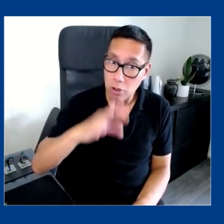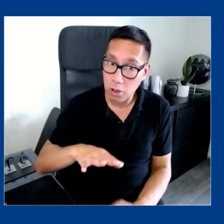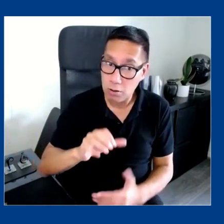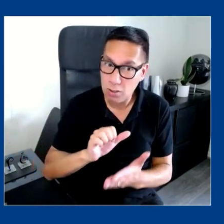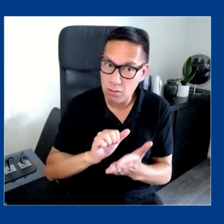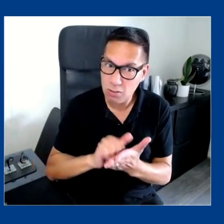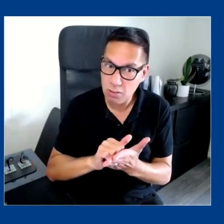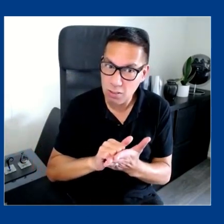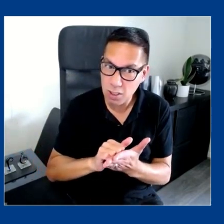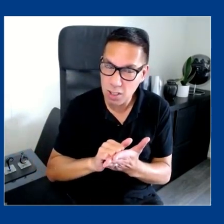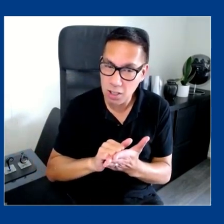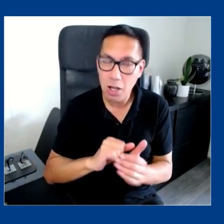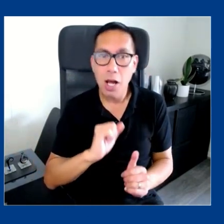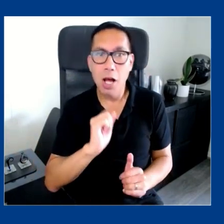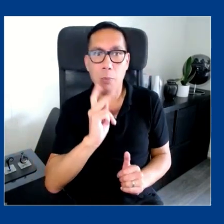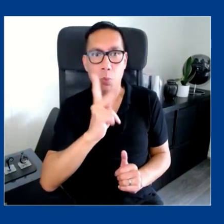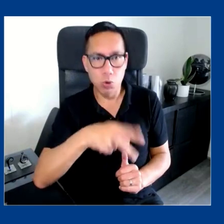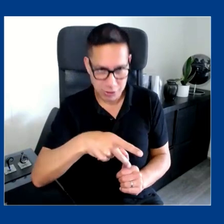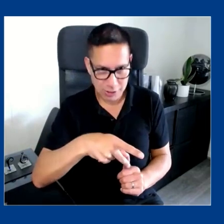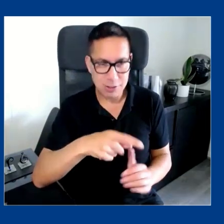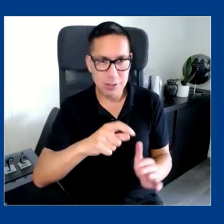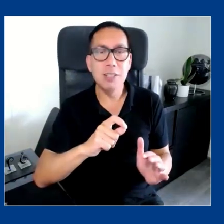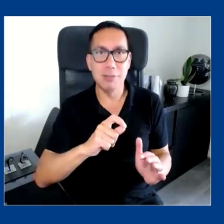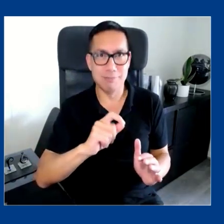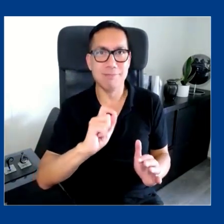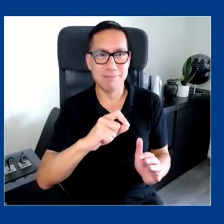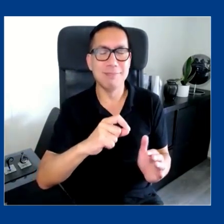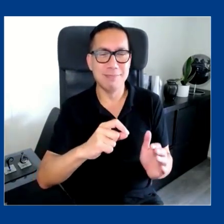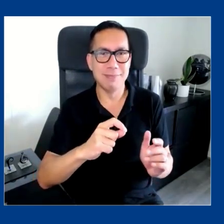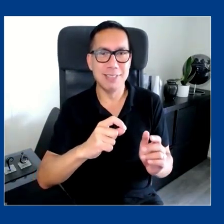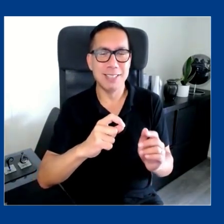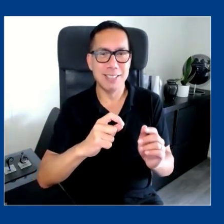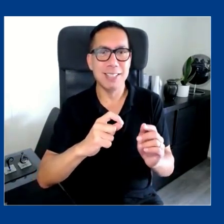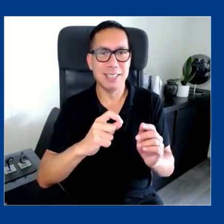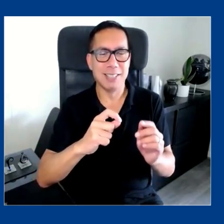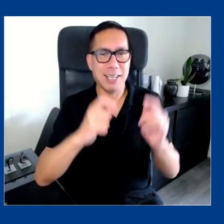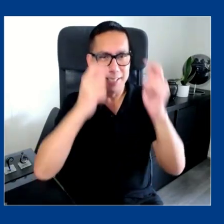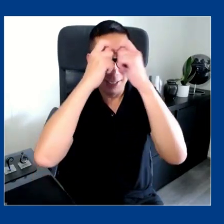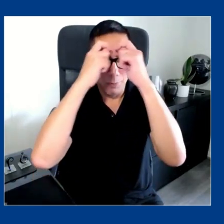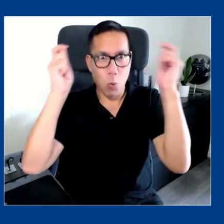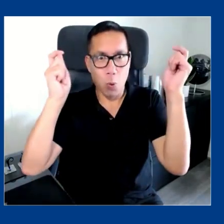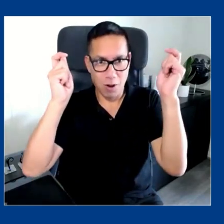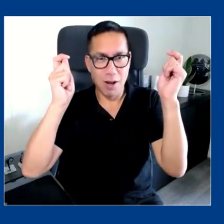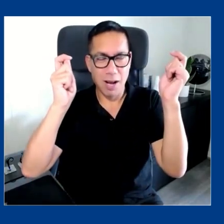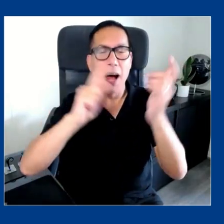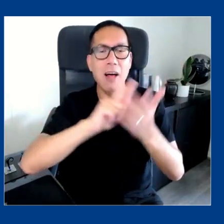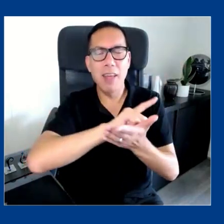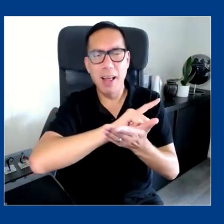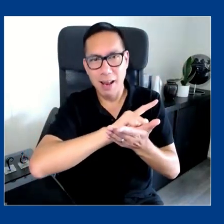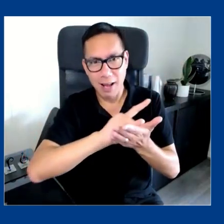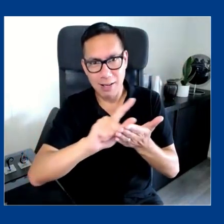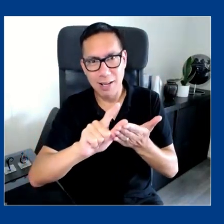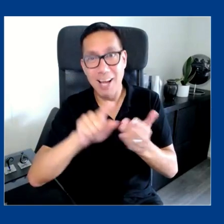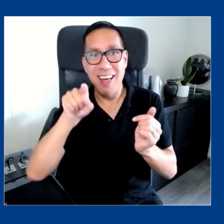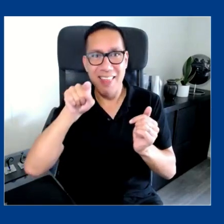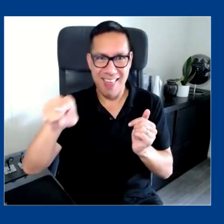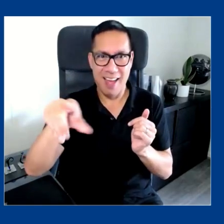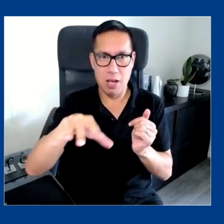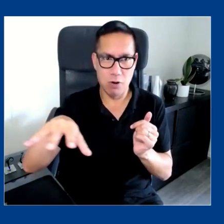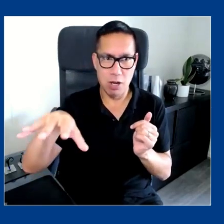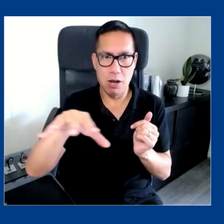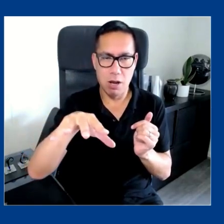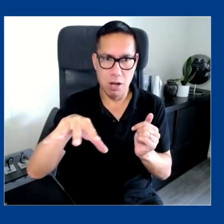In Portuguese Timor, yes. And then later on, several years in this area. Yeah. So